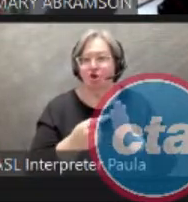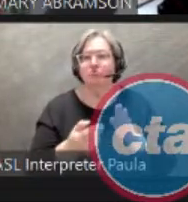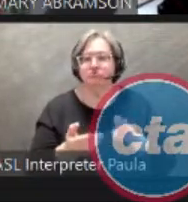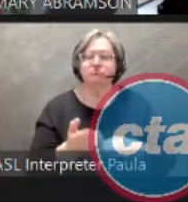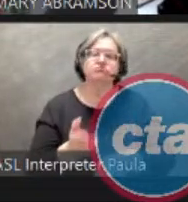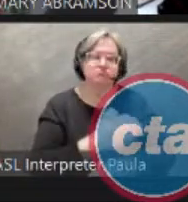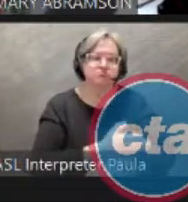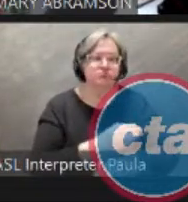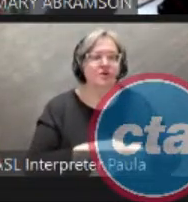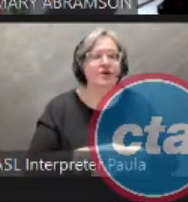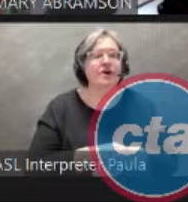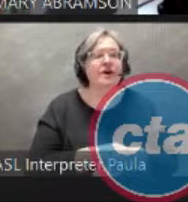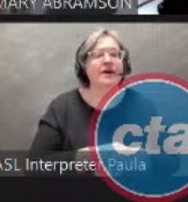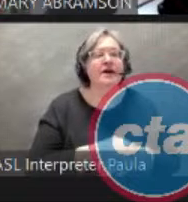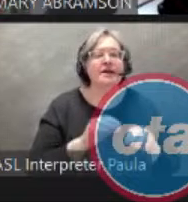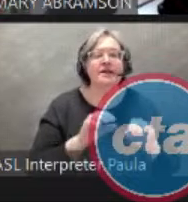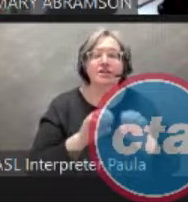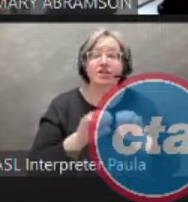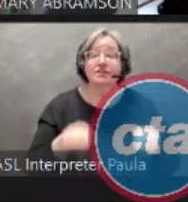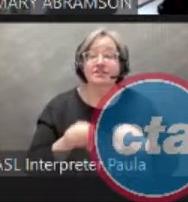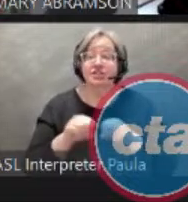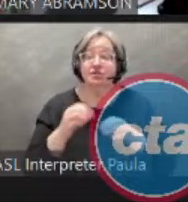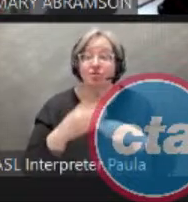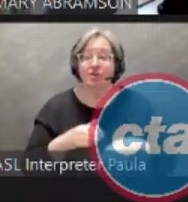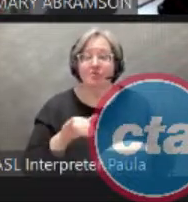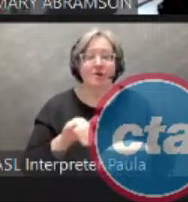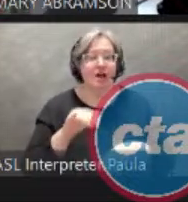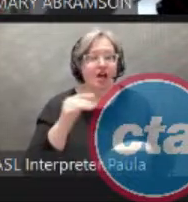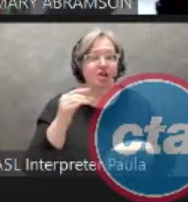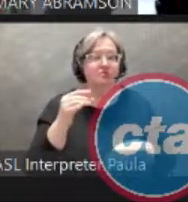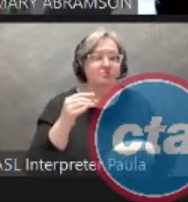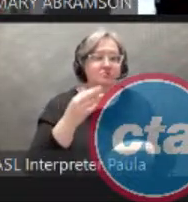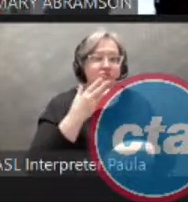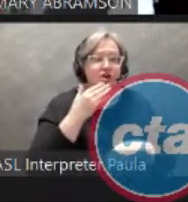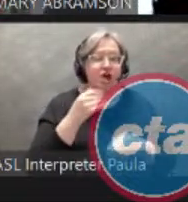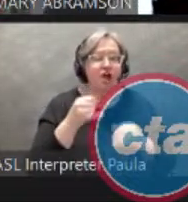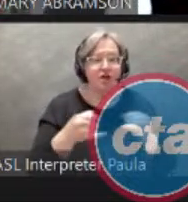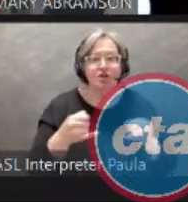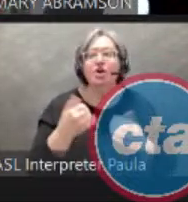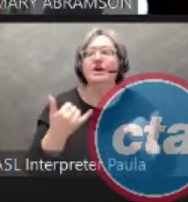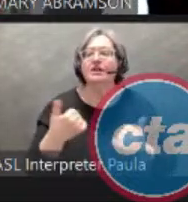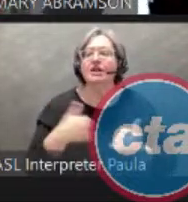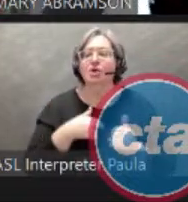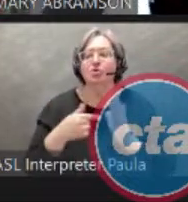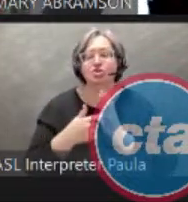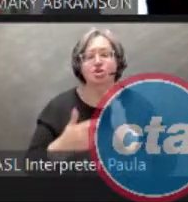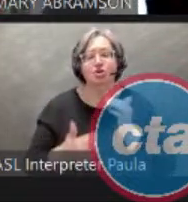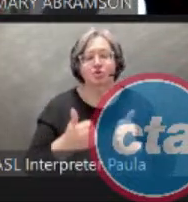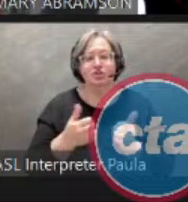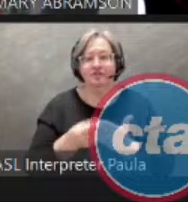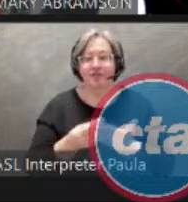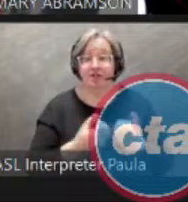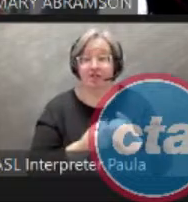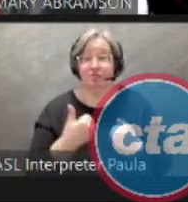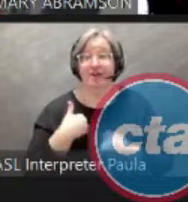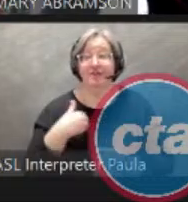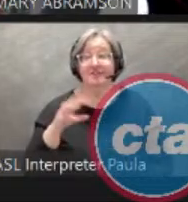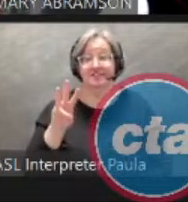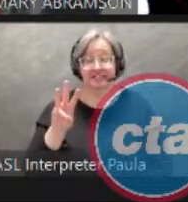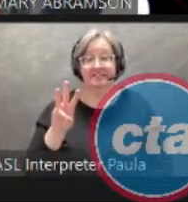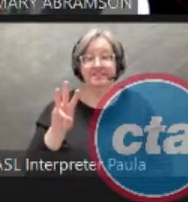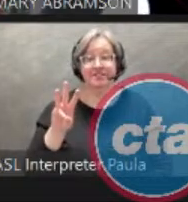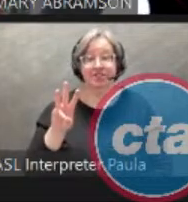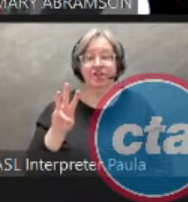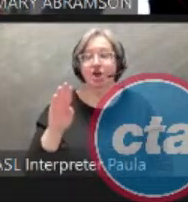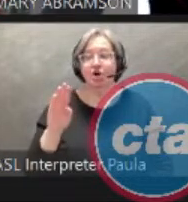Here we have stations broken down by line. Currently, we're showing what stations are funded, which currently we have 6 on